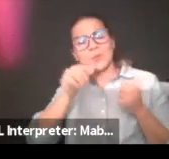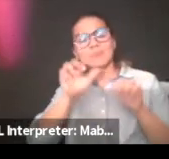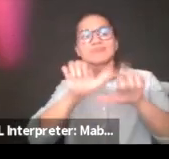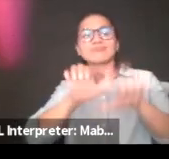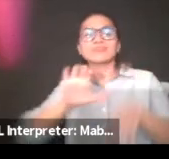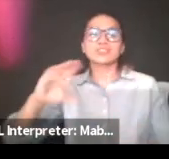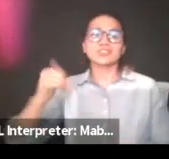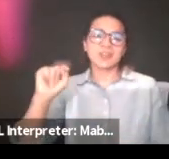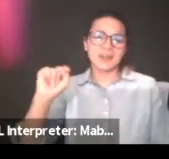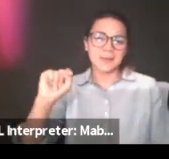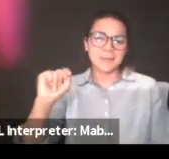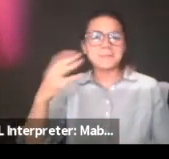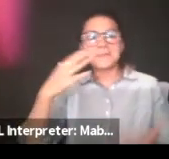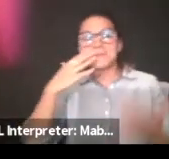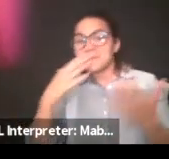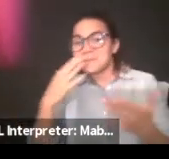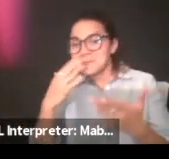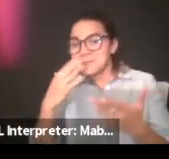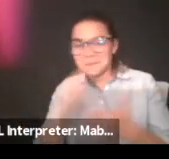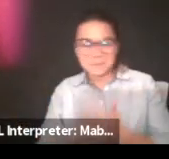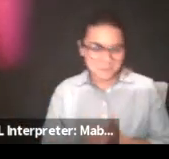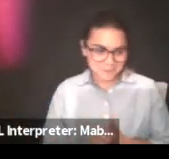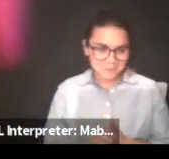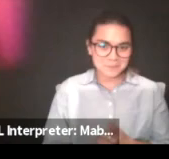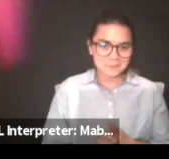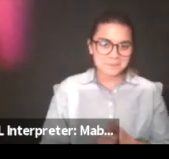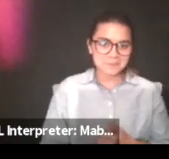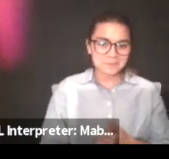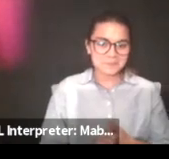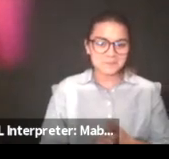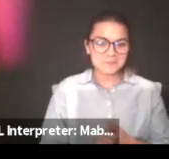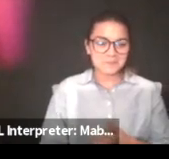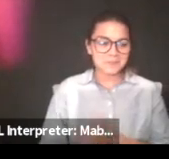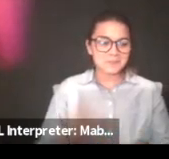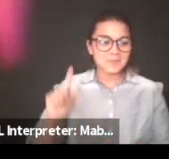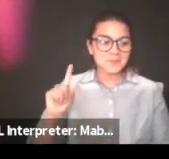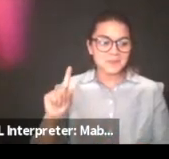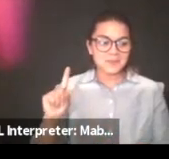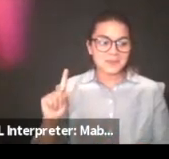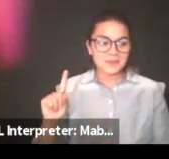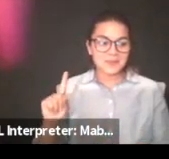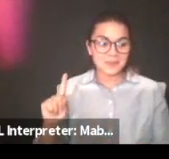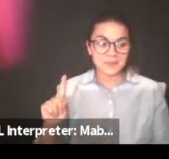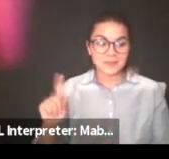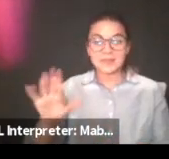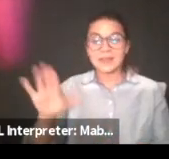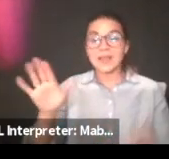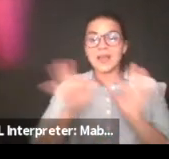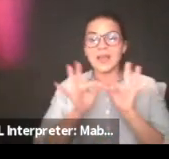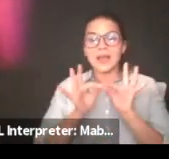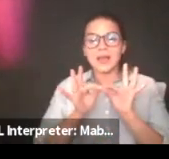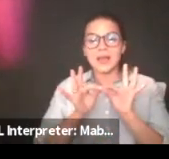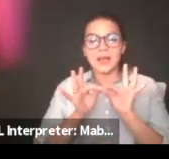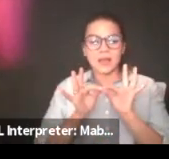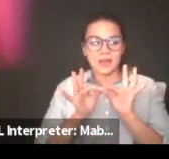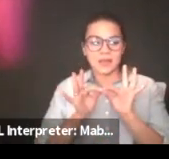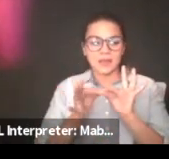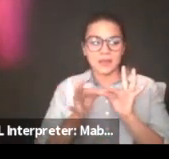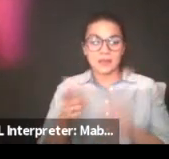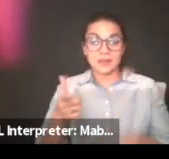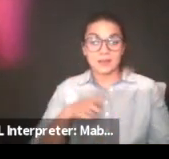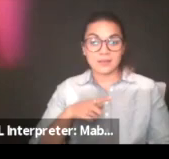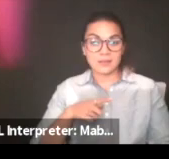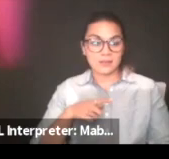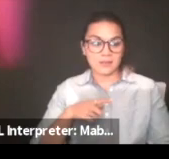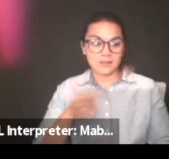thank you. So one of the first things that we'd love to hear folks do, and Amita, if you want to jump in, I'm not sure, we